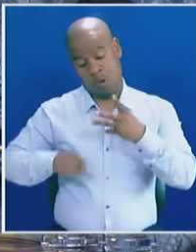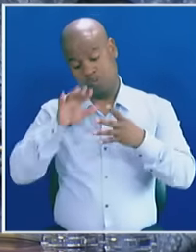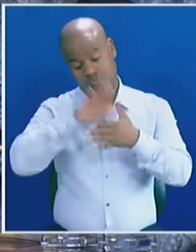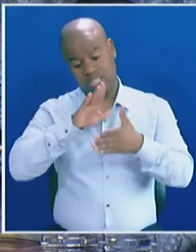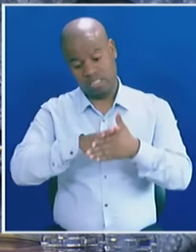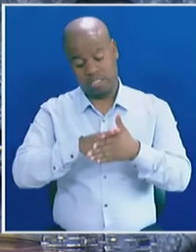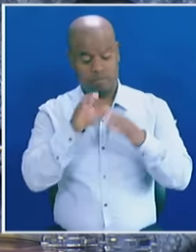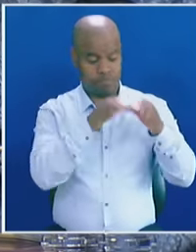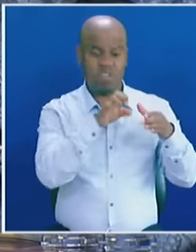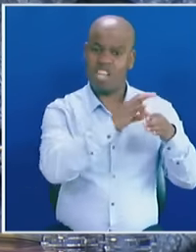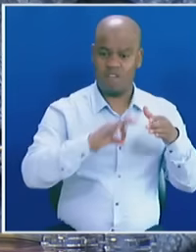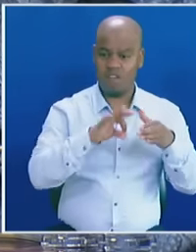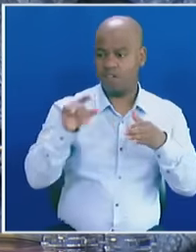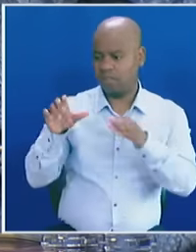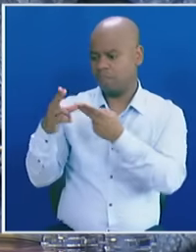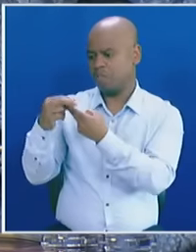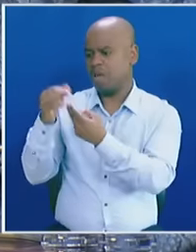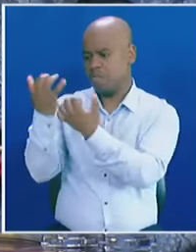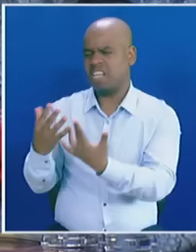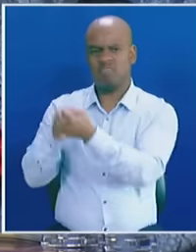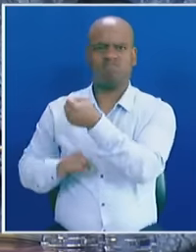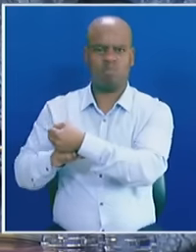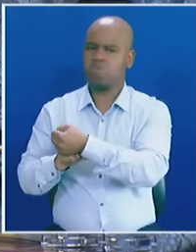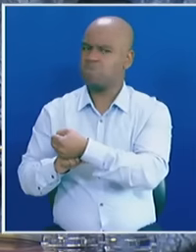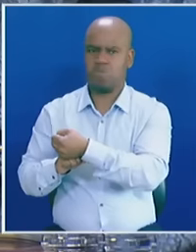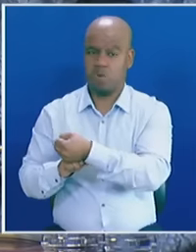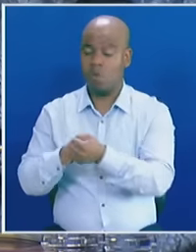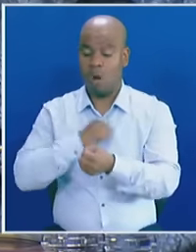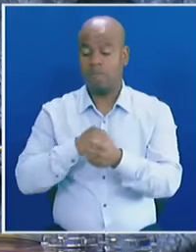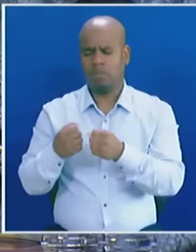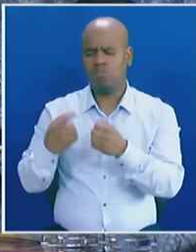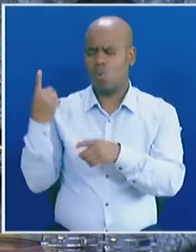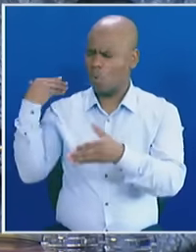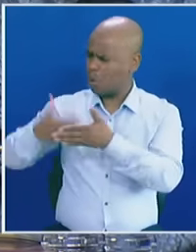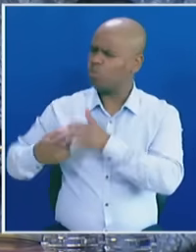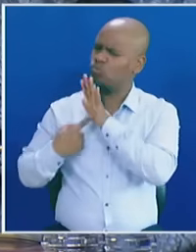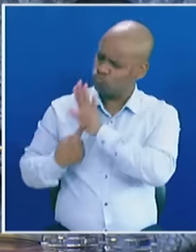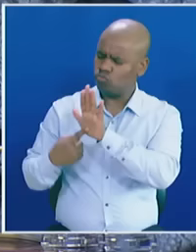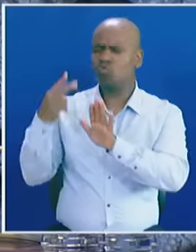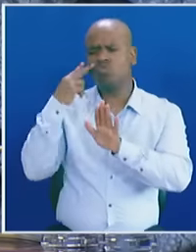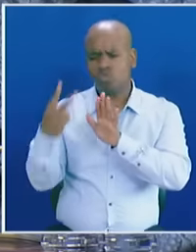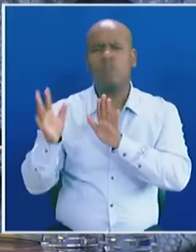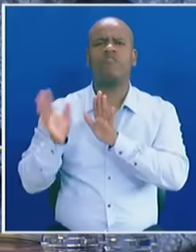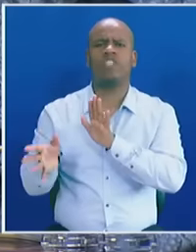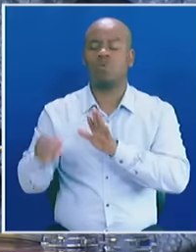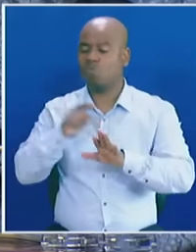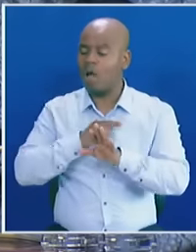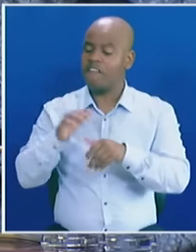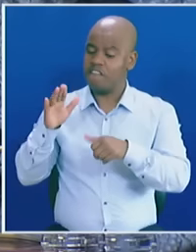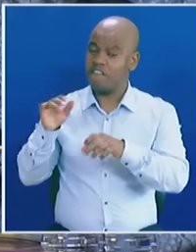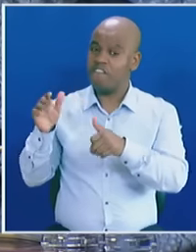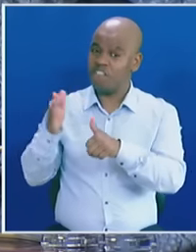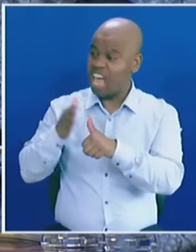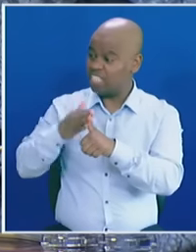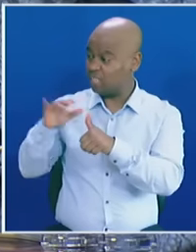support the State Security Agency budget vote. Signs were there. First, it was the illegal landing of the Gupta